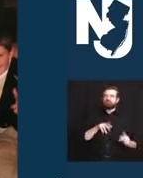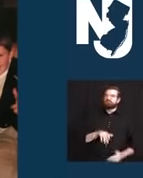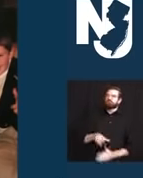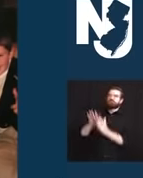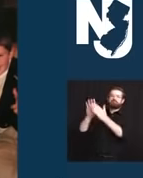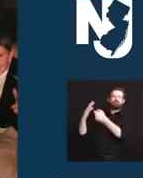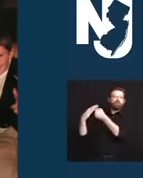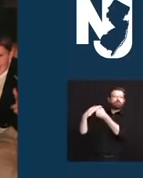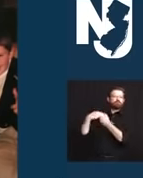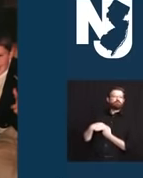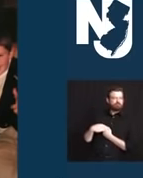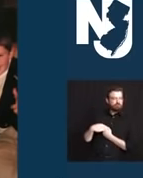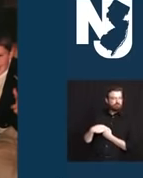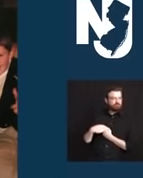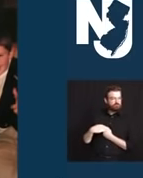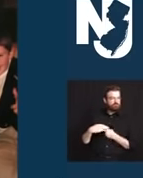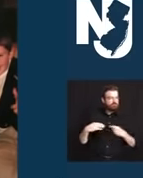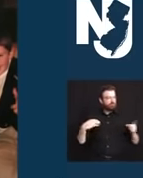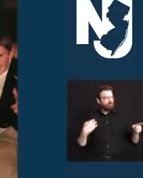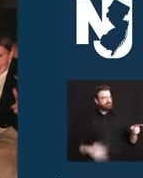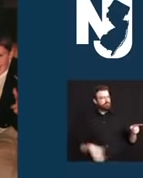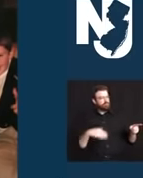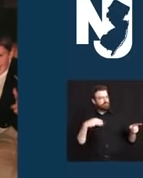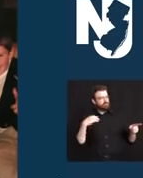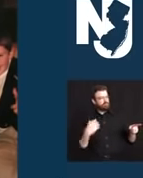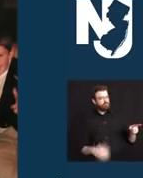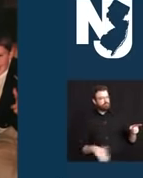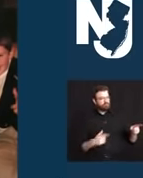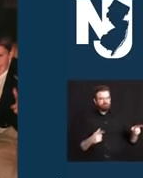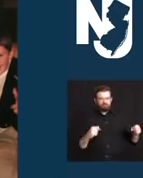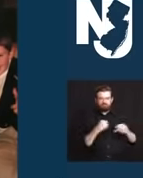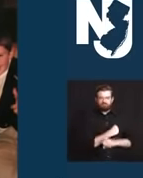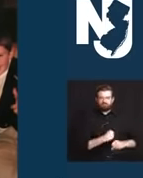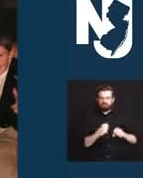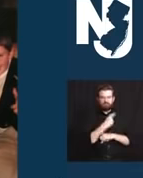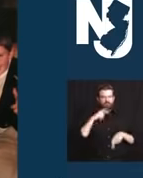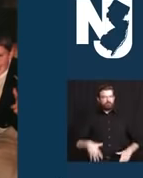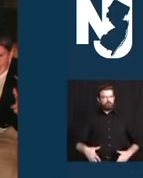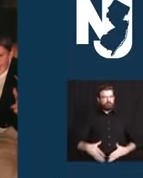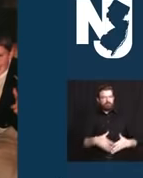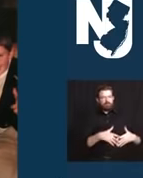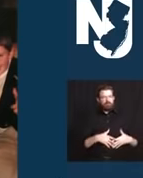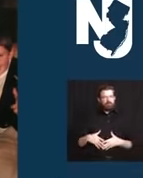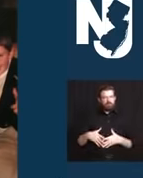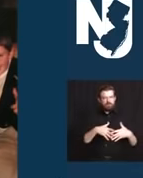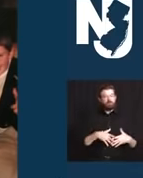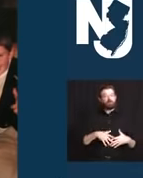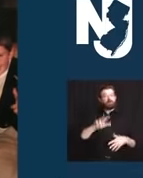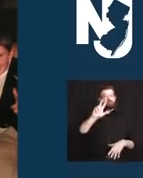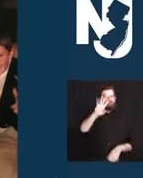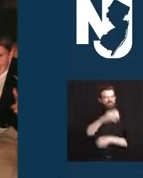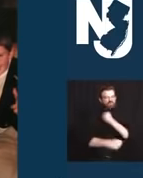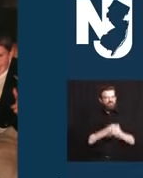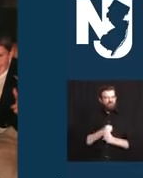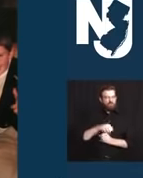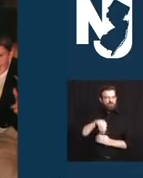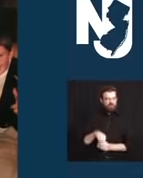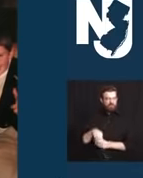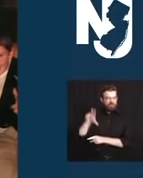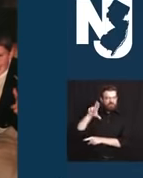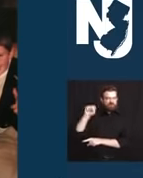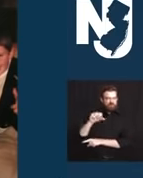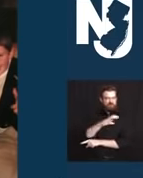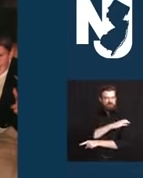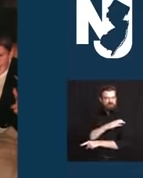years to fighting for our national soul in the halls of Congress. And while he was revered as the conscience of